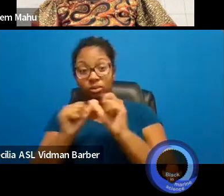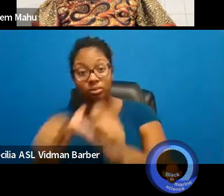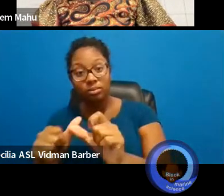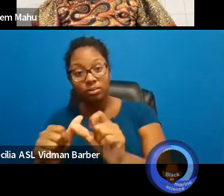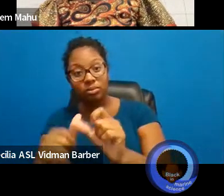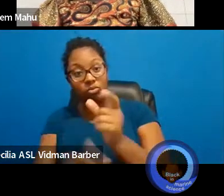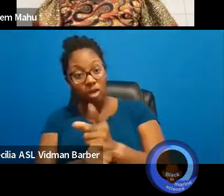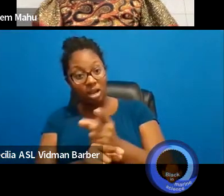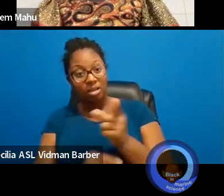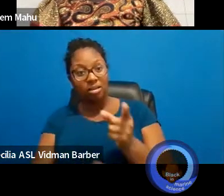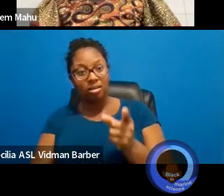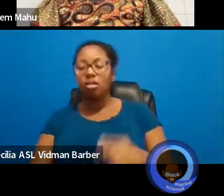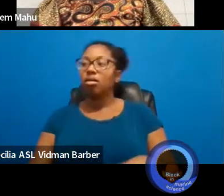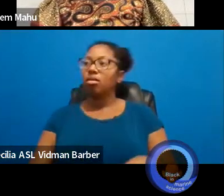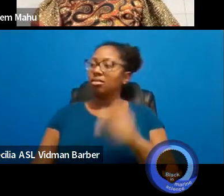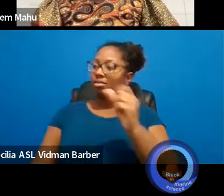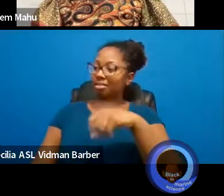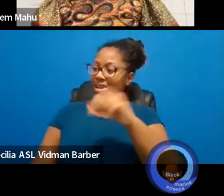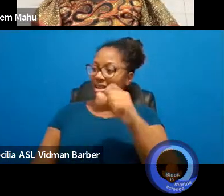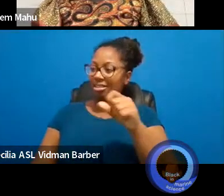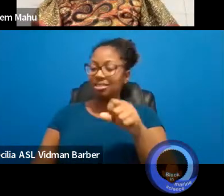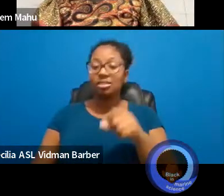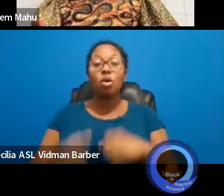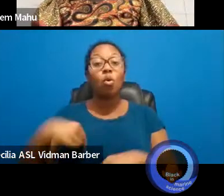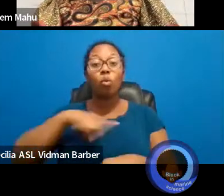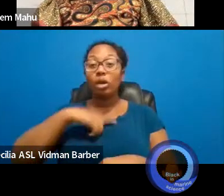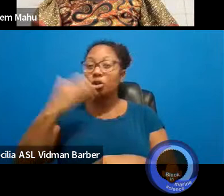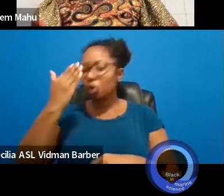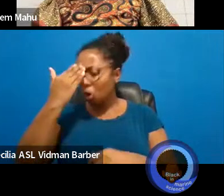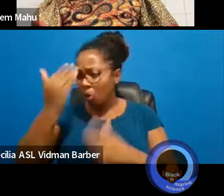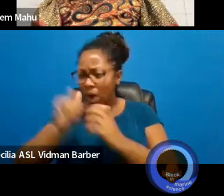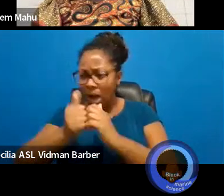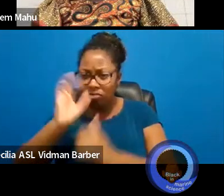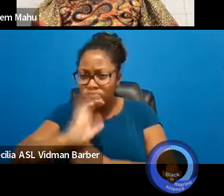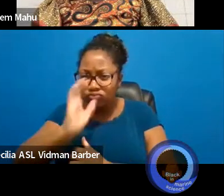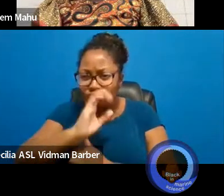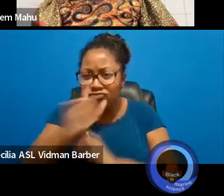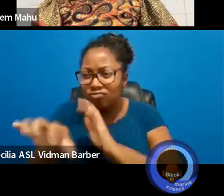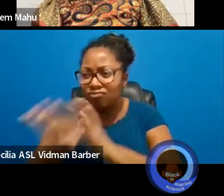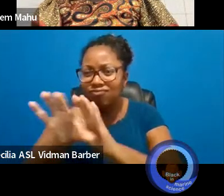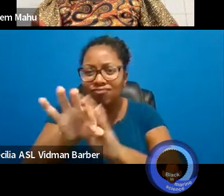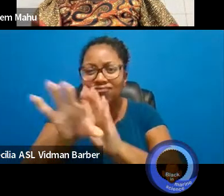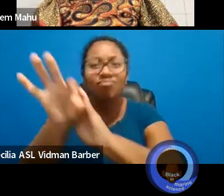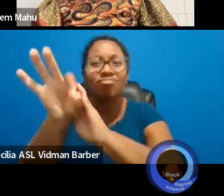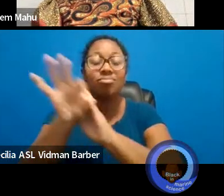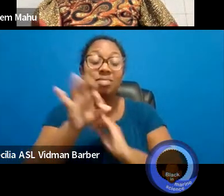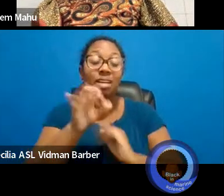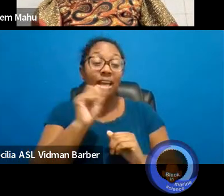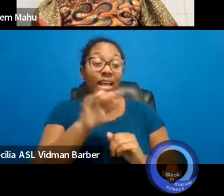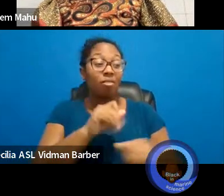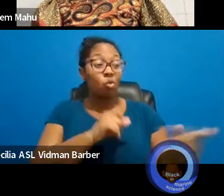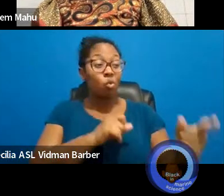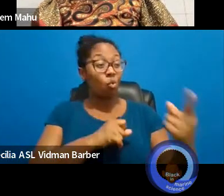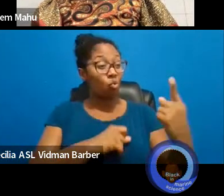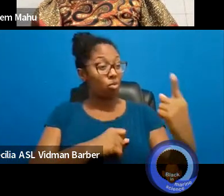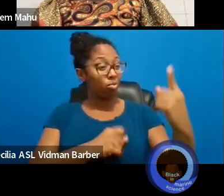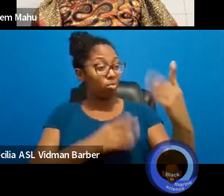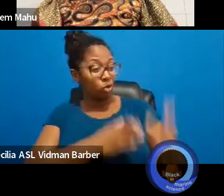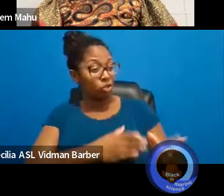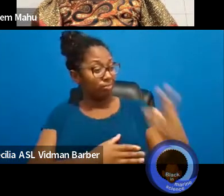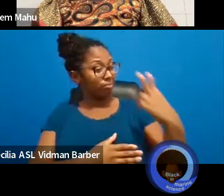Africans, we know how to find things and make things happen. And just because one door closed doesn't mean the next door won't